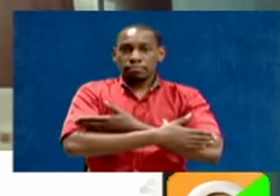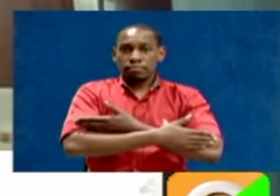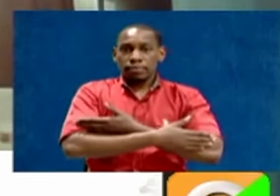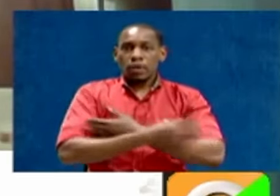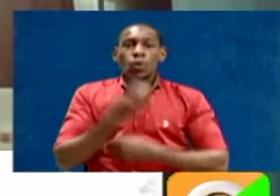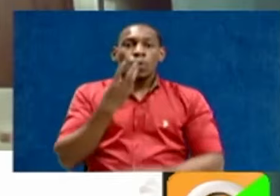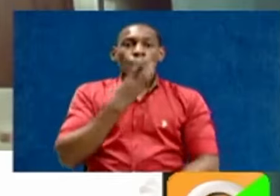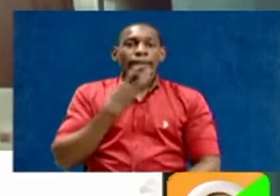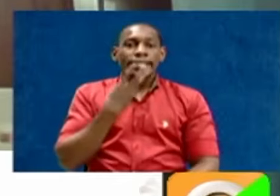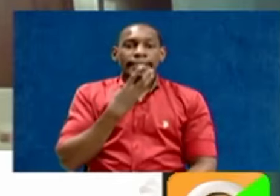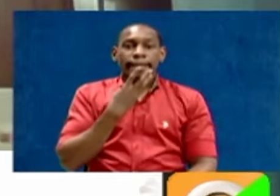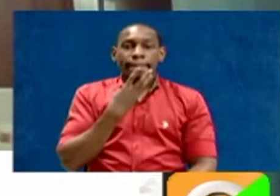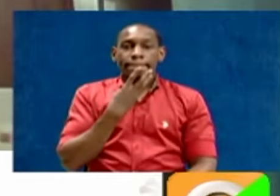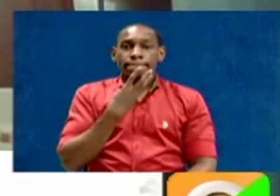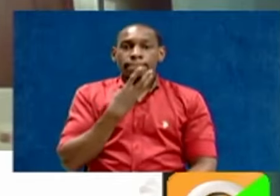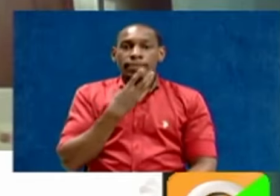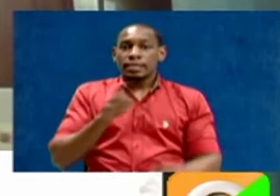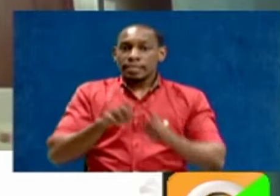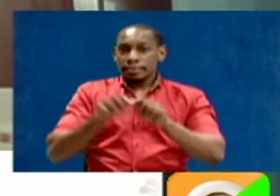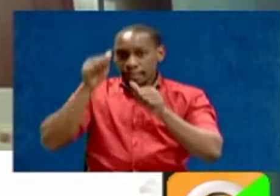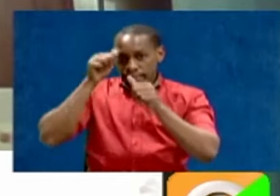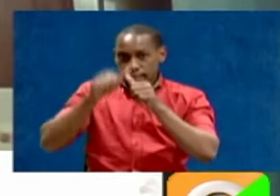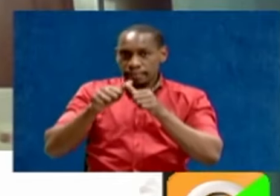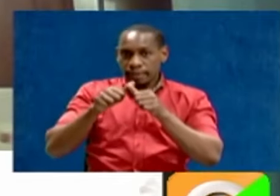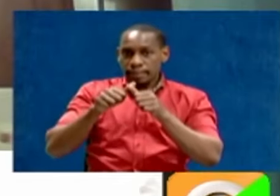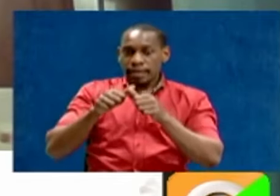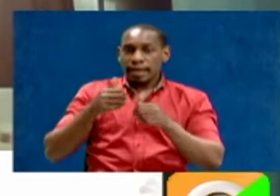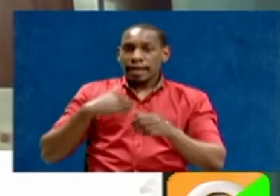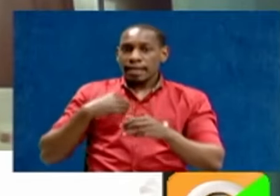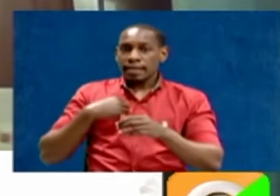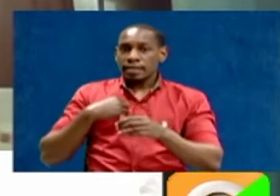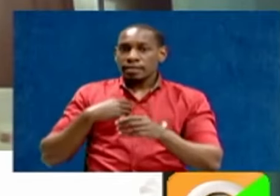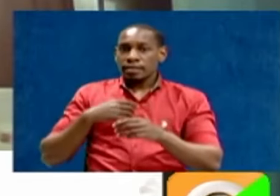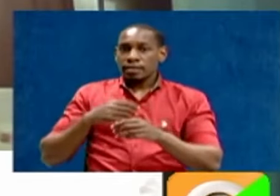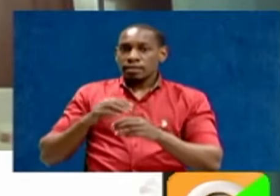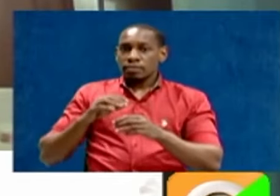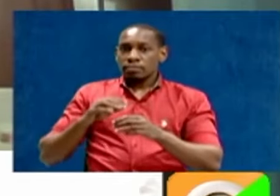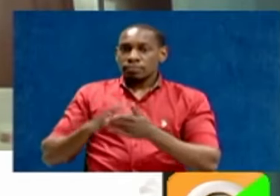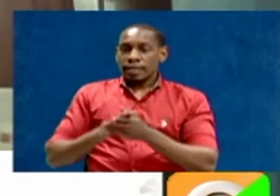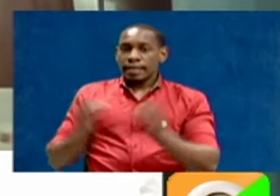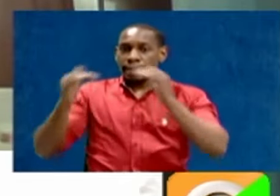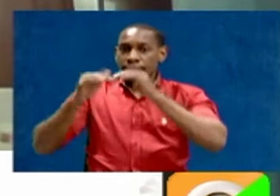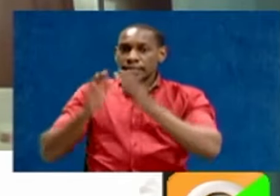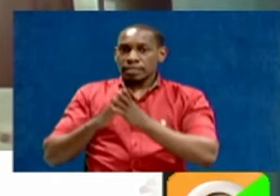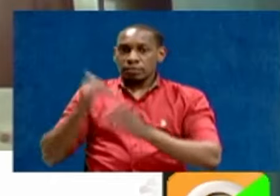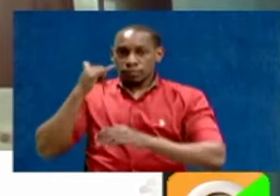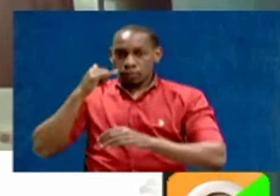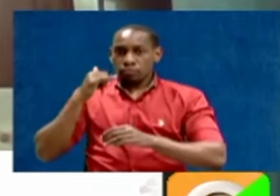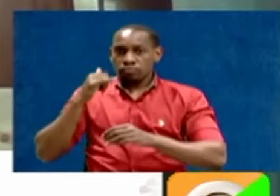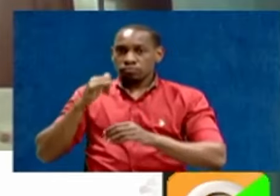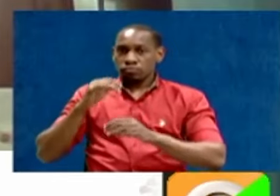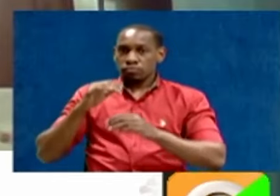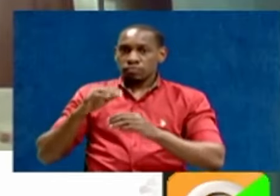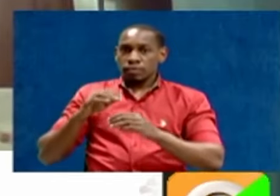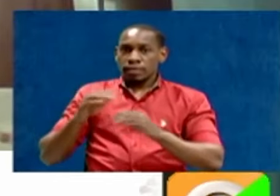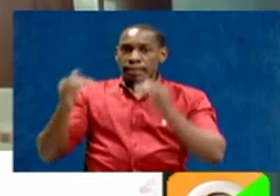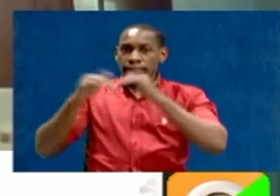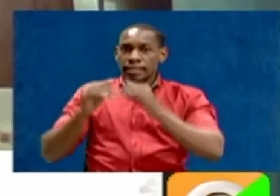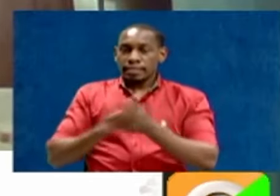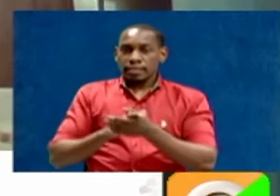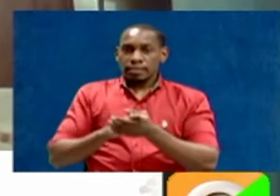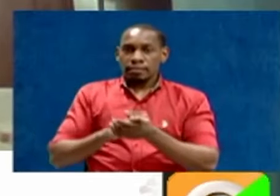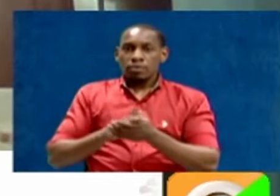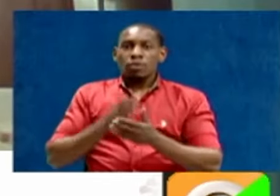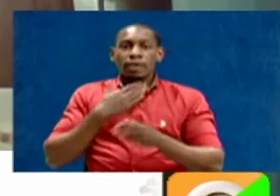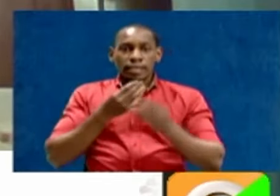of Wednesday. And I remember I was in a teleconference with someone who was helping me to navigate some IT